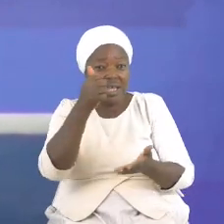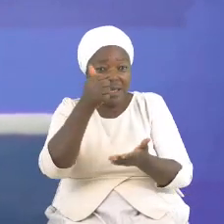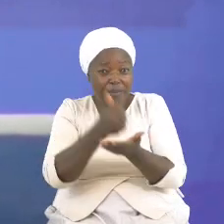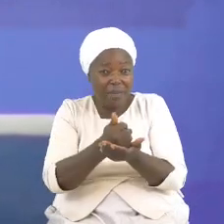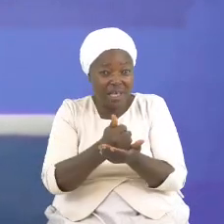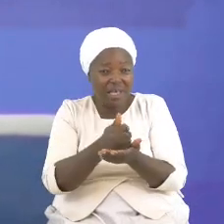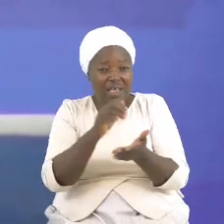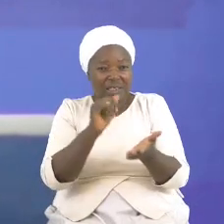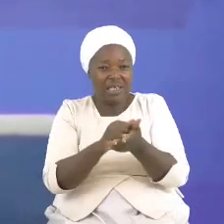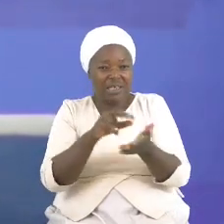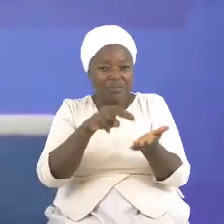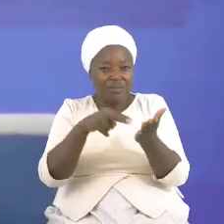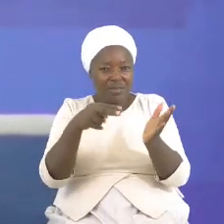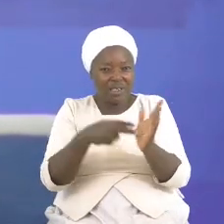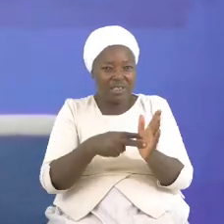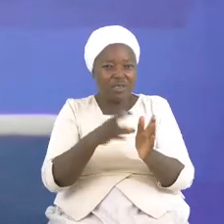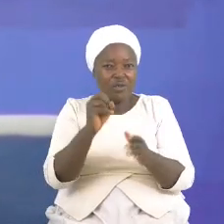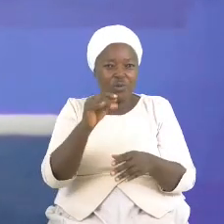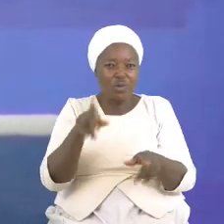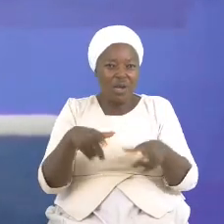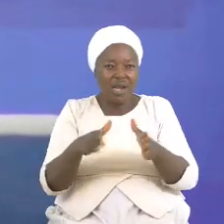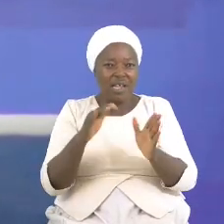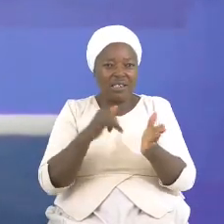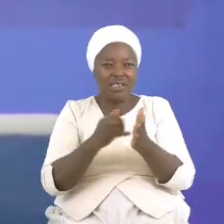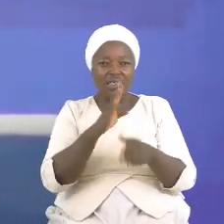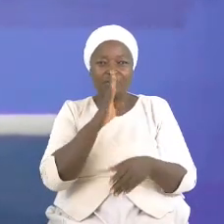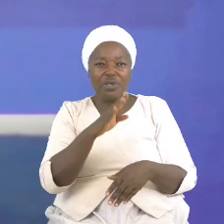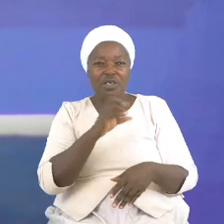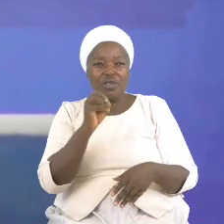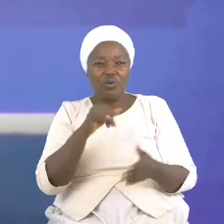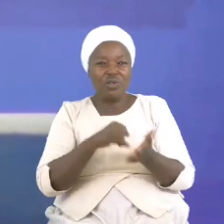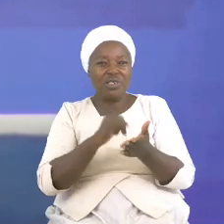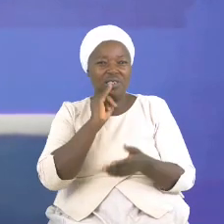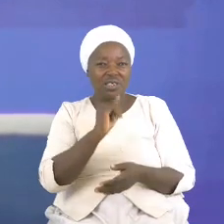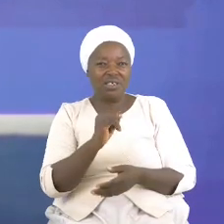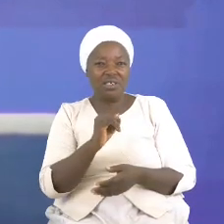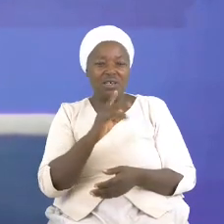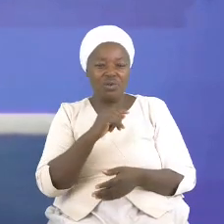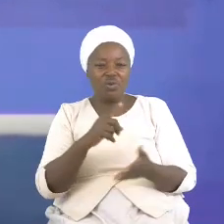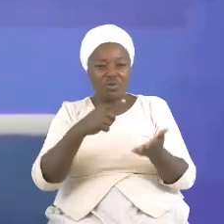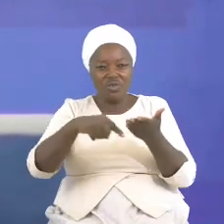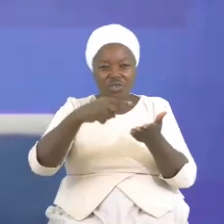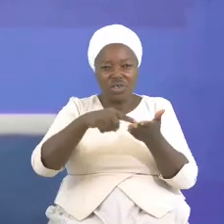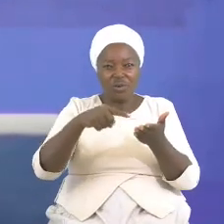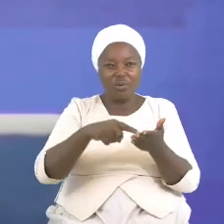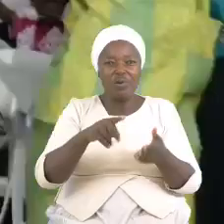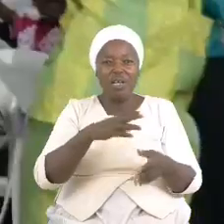let it be, so it is. You check up, you'll find your miracle there.